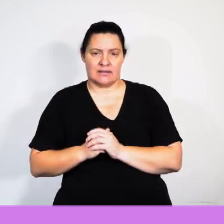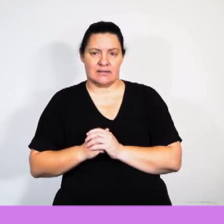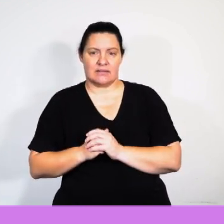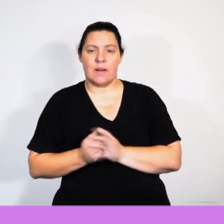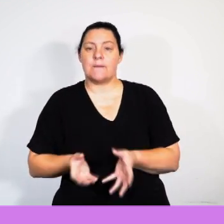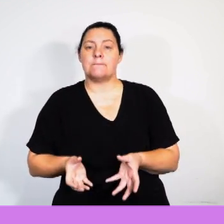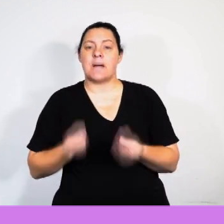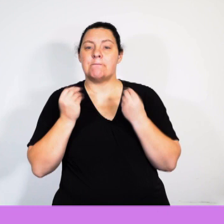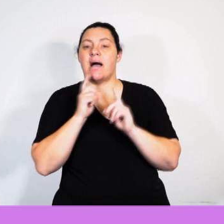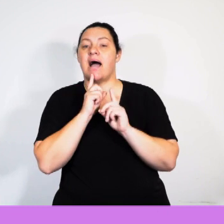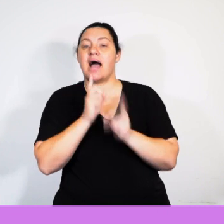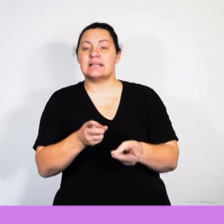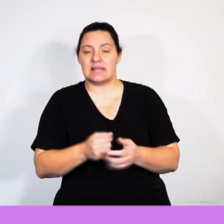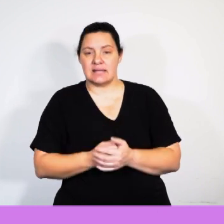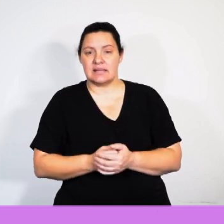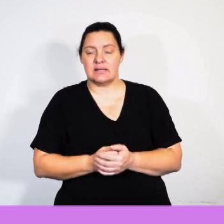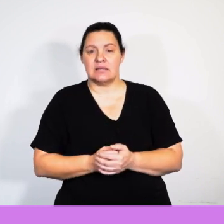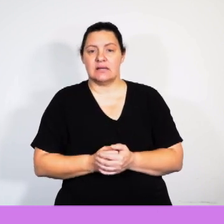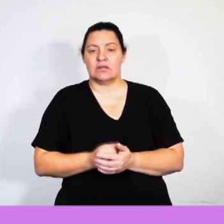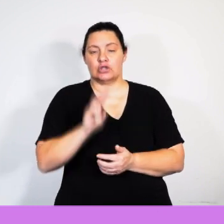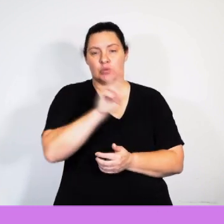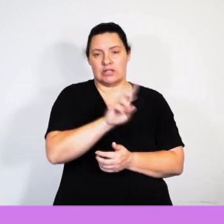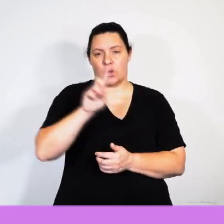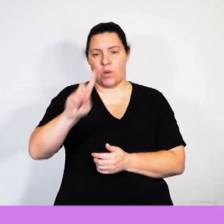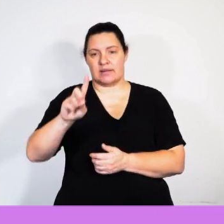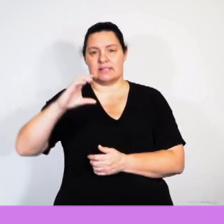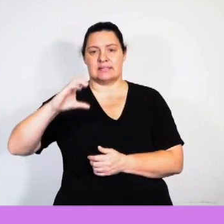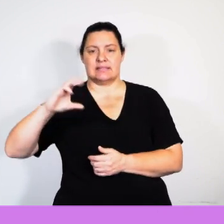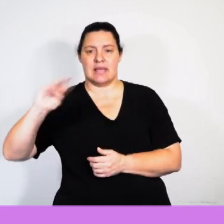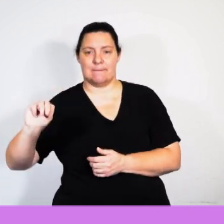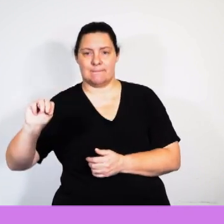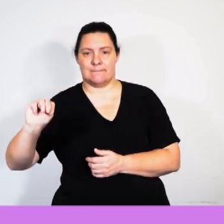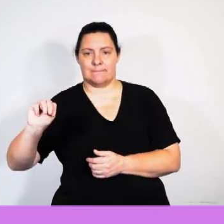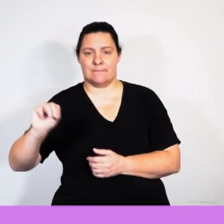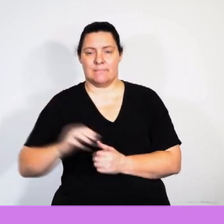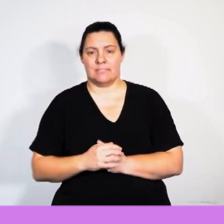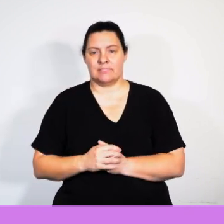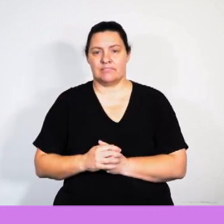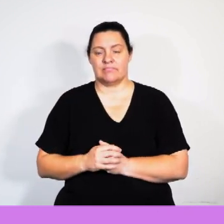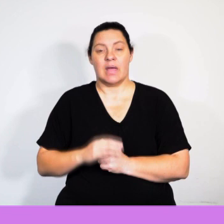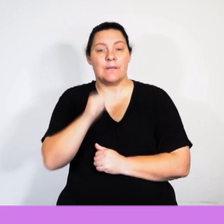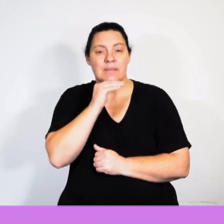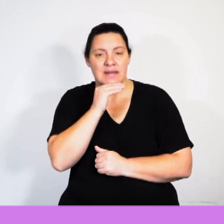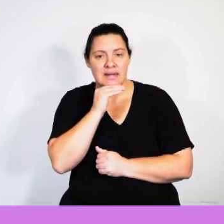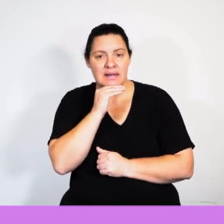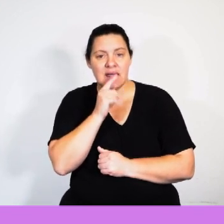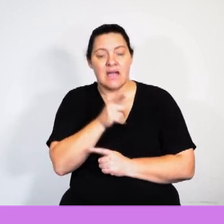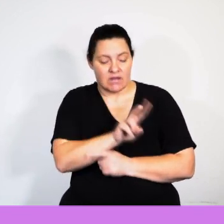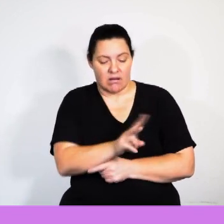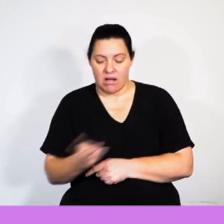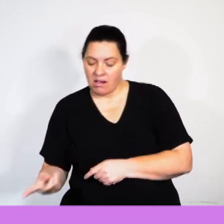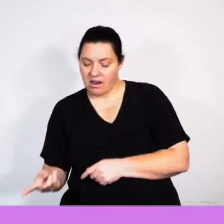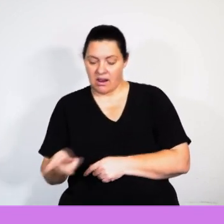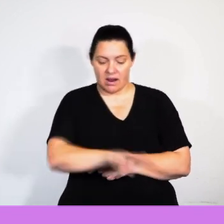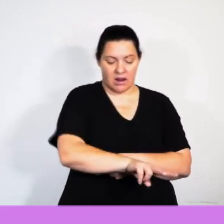10. I got my answer as 21 centimeters, which means